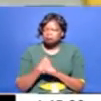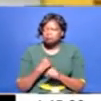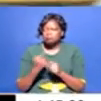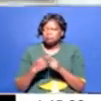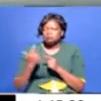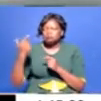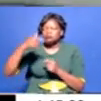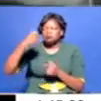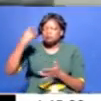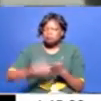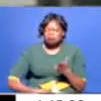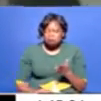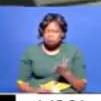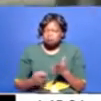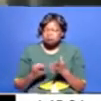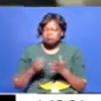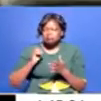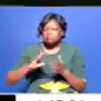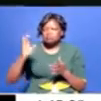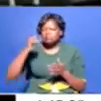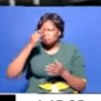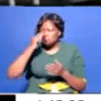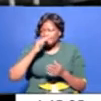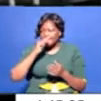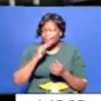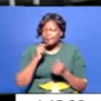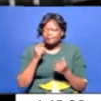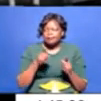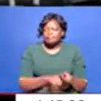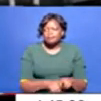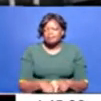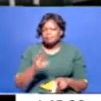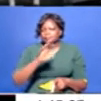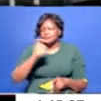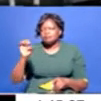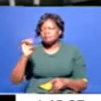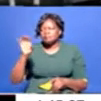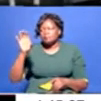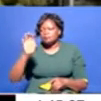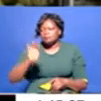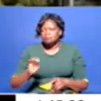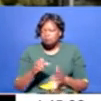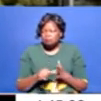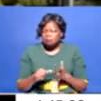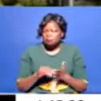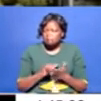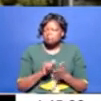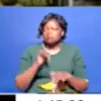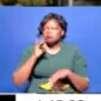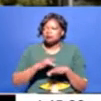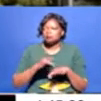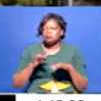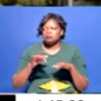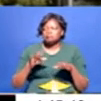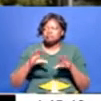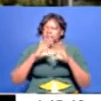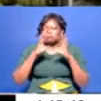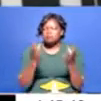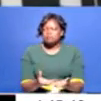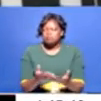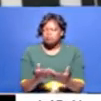have hit new highs in Tanzania as tensions in Eastern Europe continue to impact the global oil market. According to